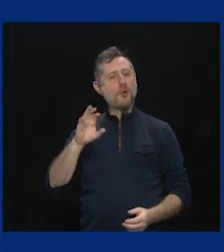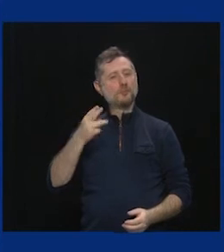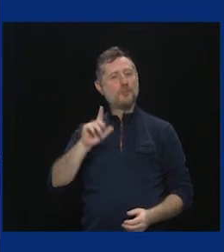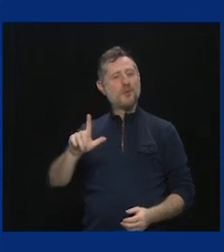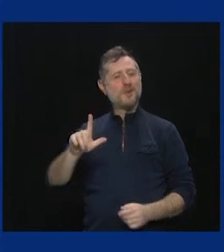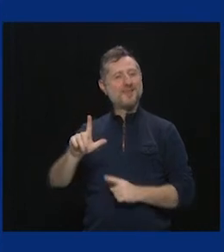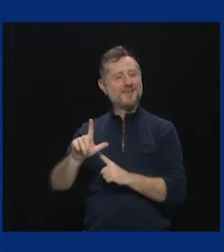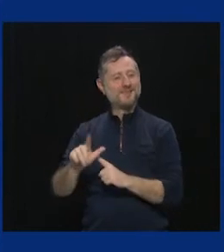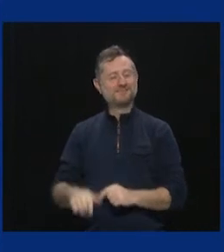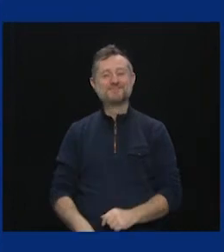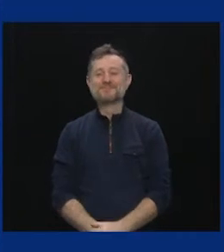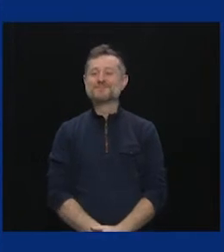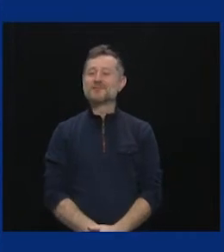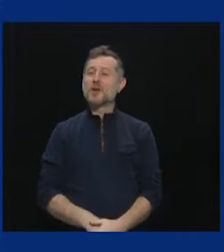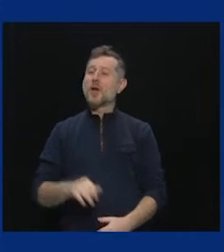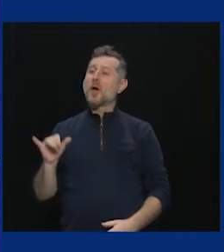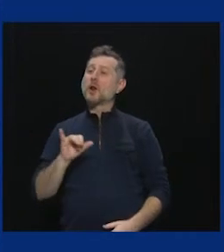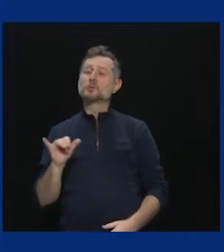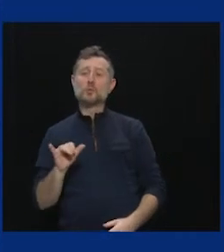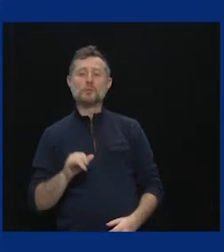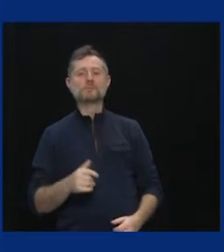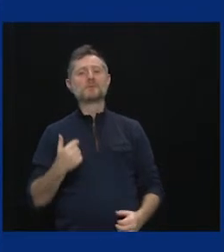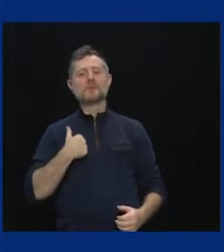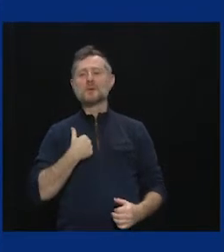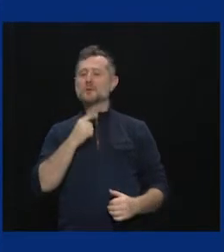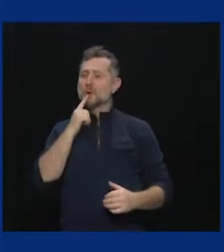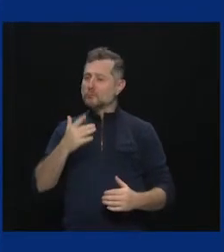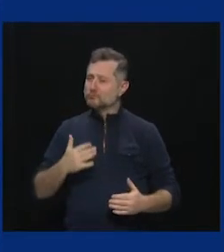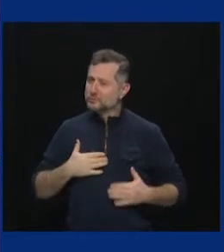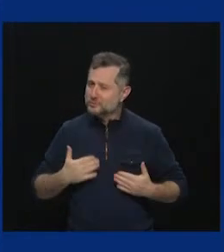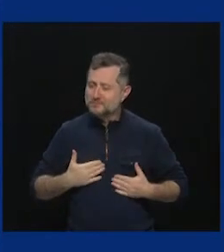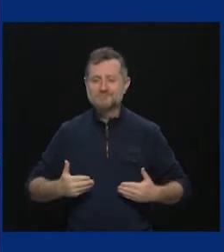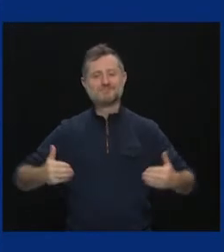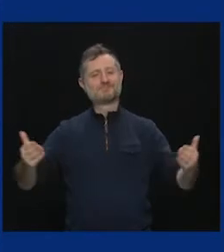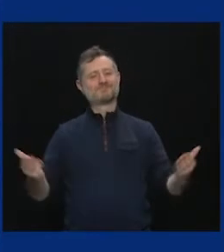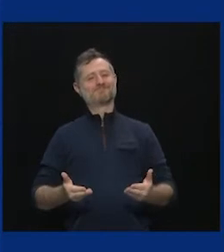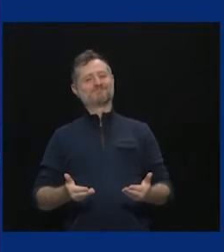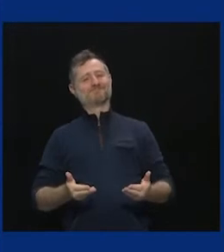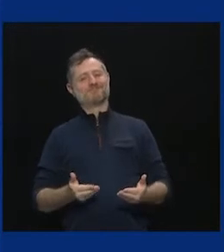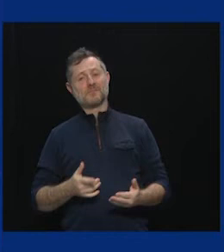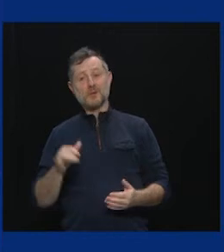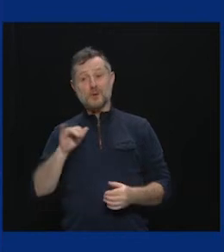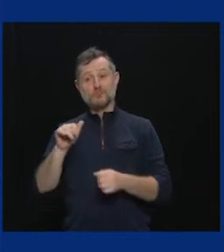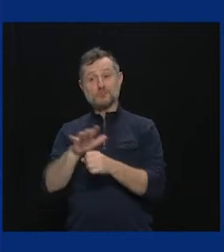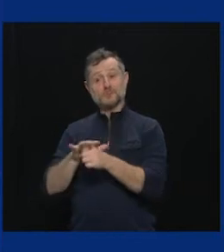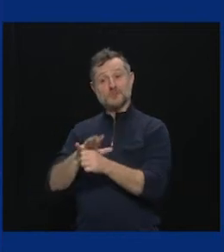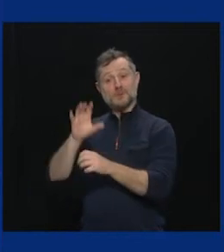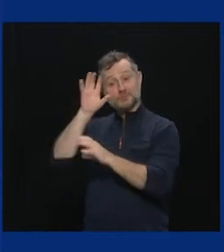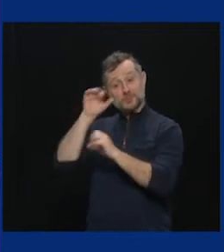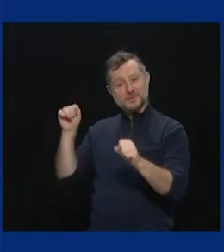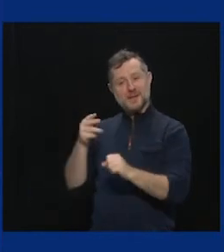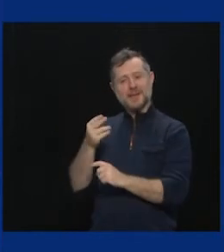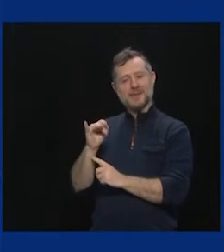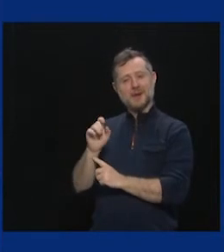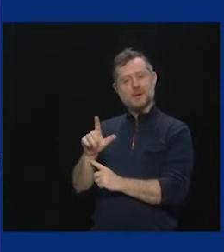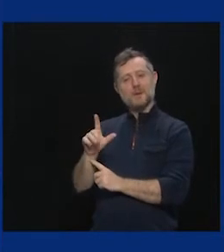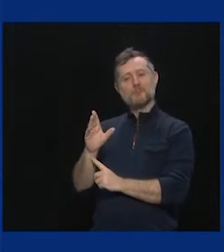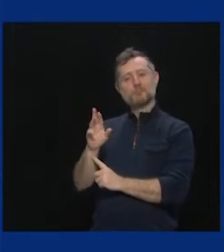We are also pleased to welcome Borough President Gail Brewer, who has served us so well,